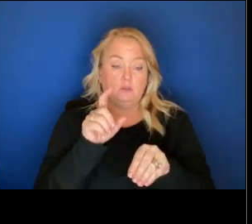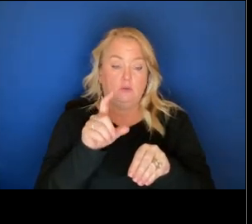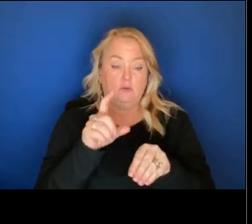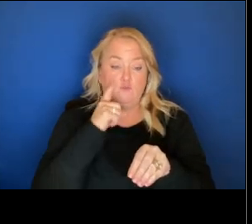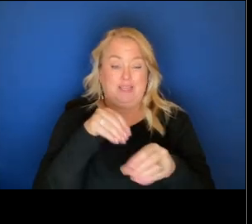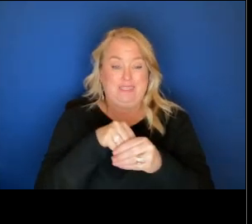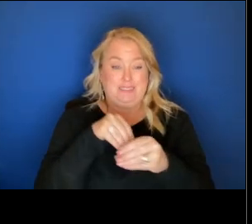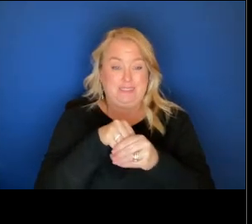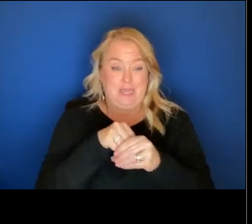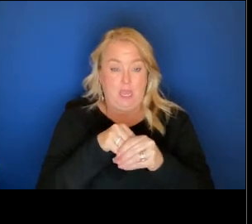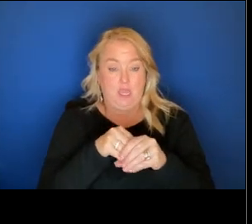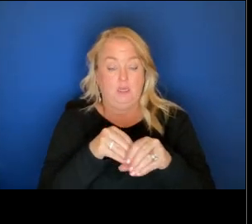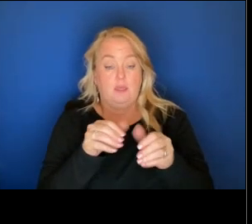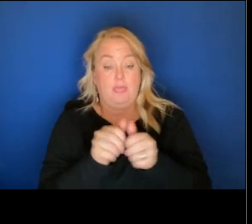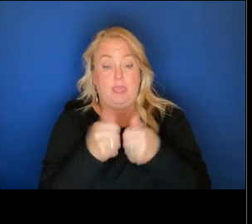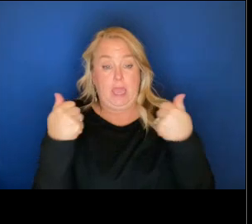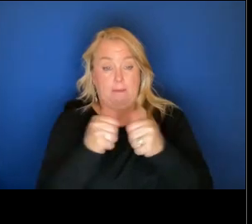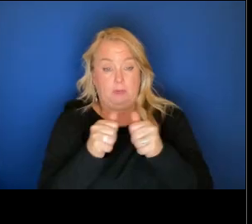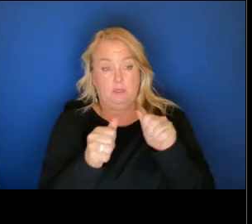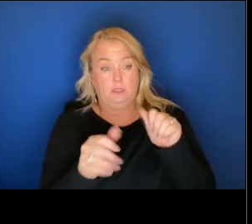if applicable.